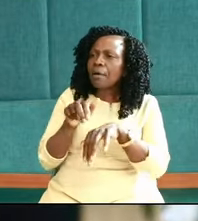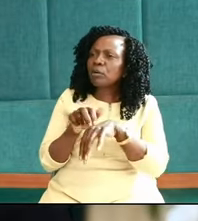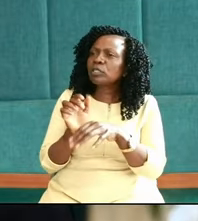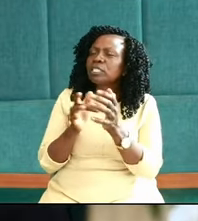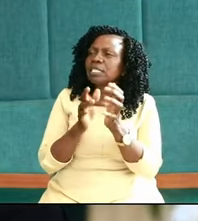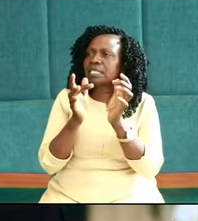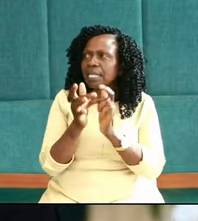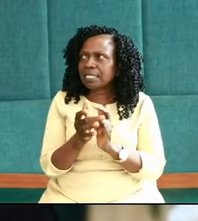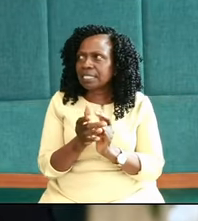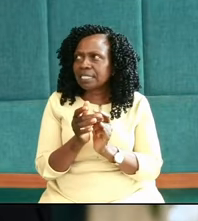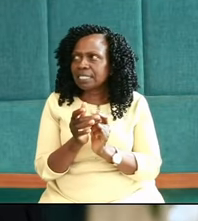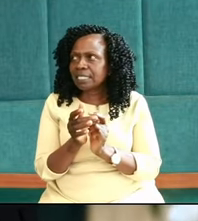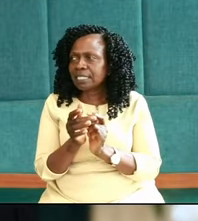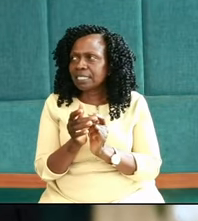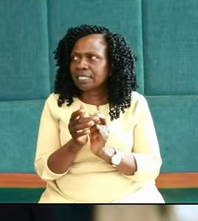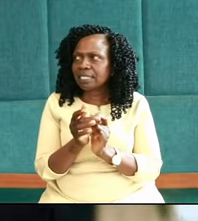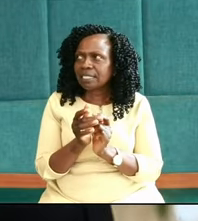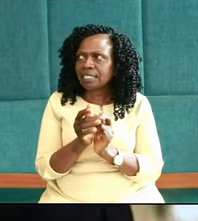Jesus.